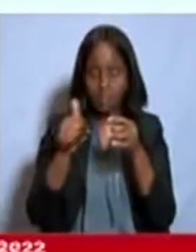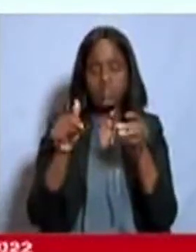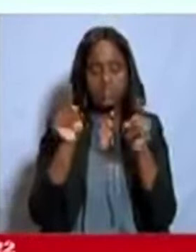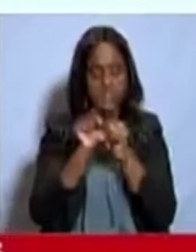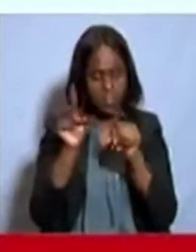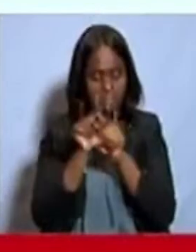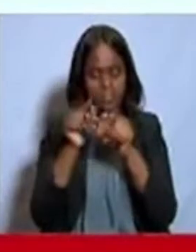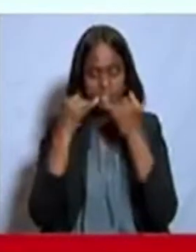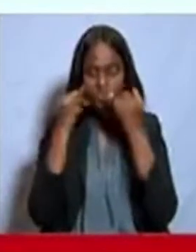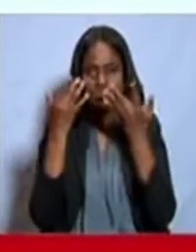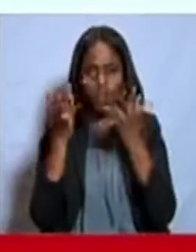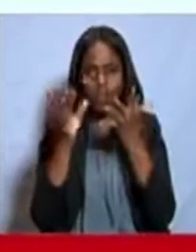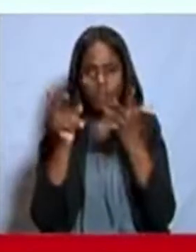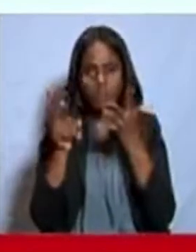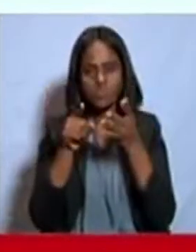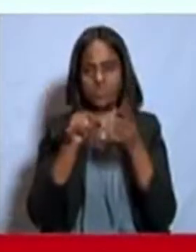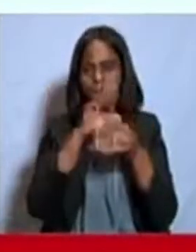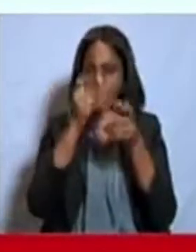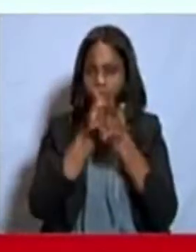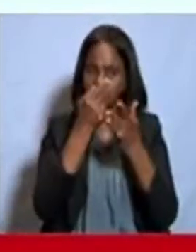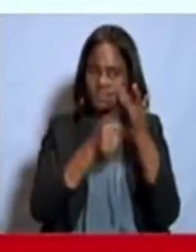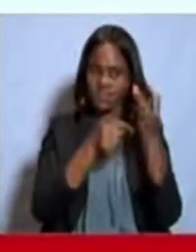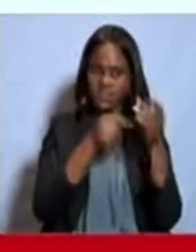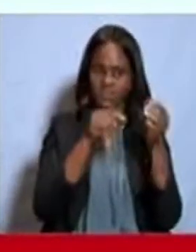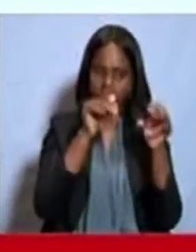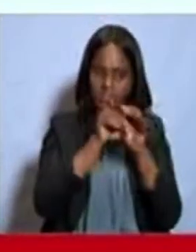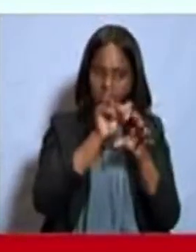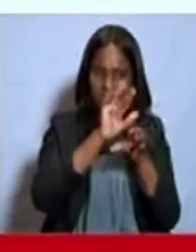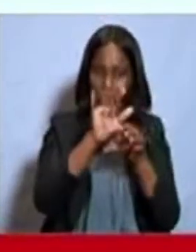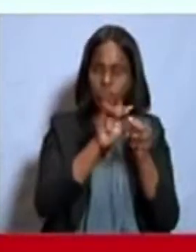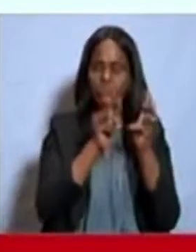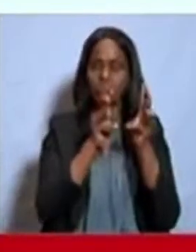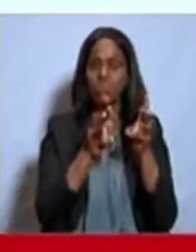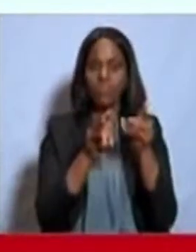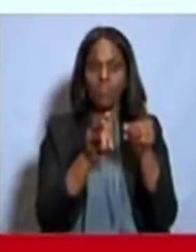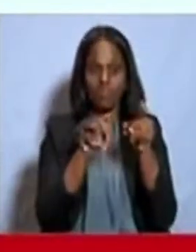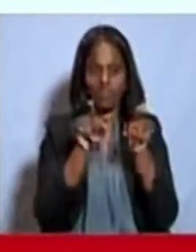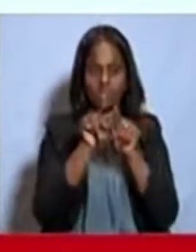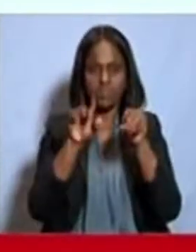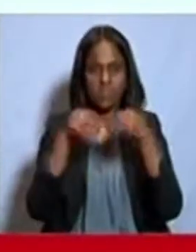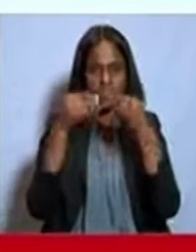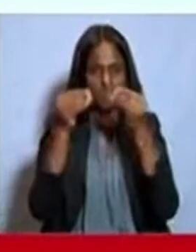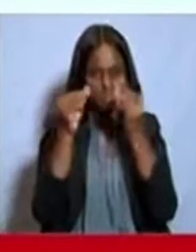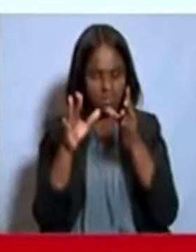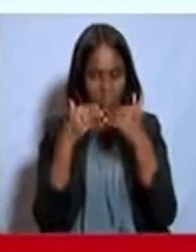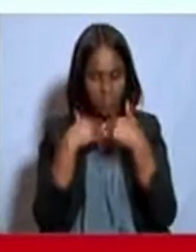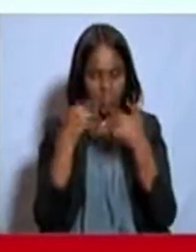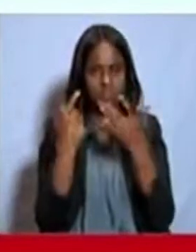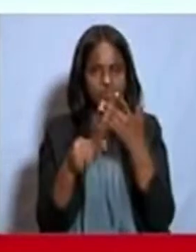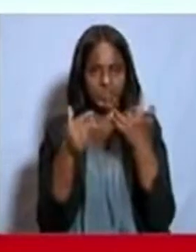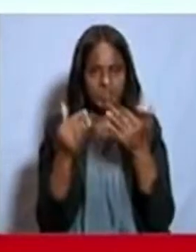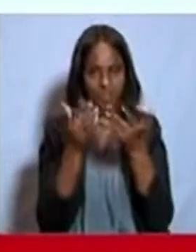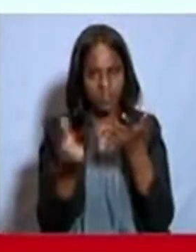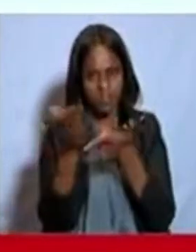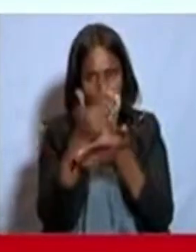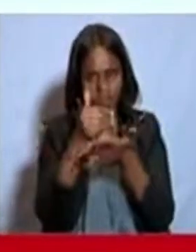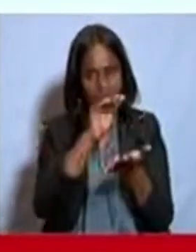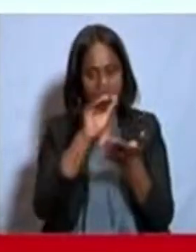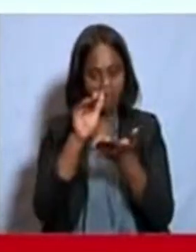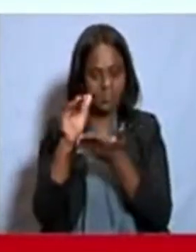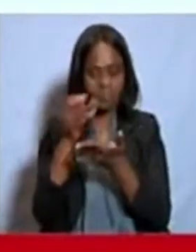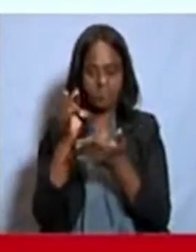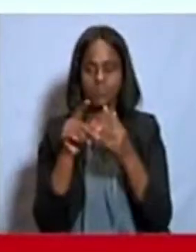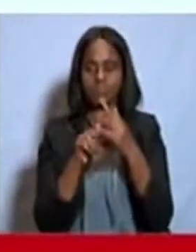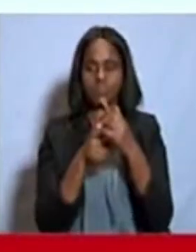subsequently informed to retrieve the consignment at his own expense. The supplier has since collected the bags of